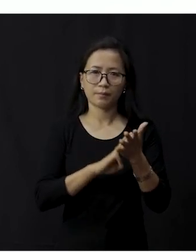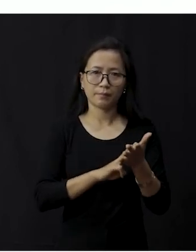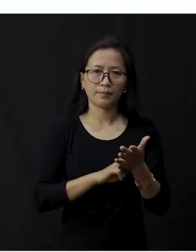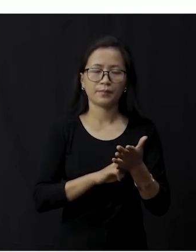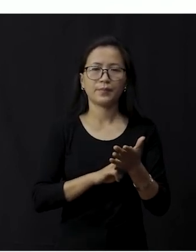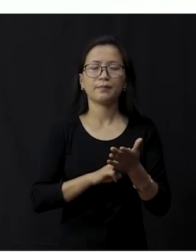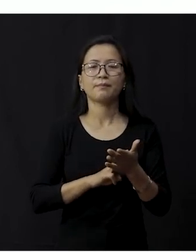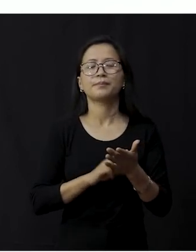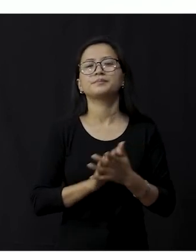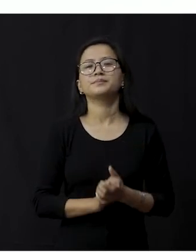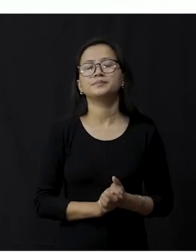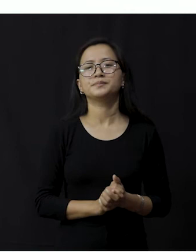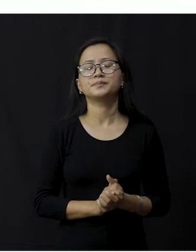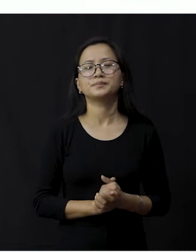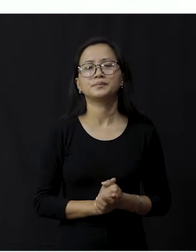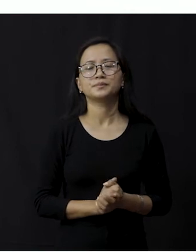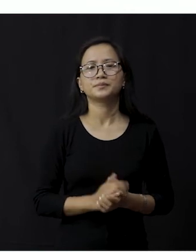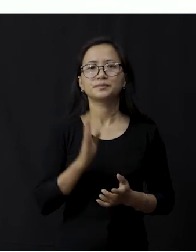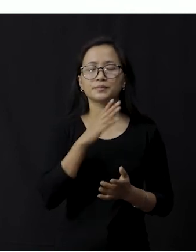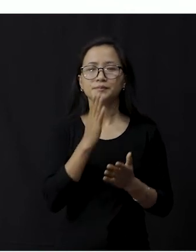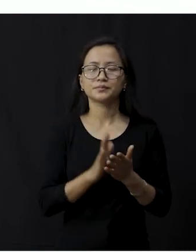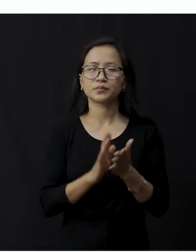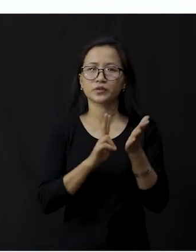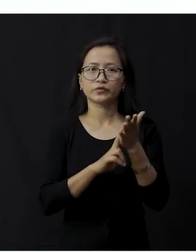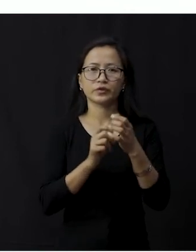V-A-N-T-E-M-A-T-A-R-A-M. Vande Mataram. Again,